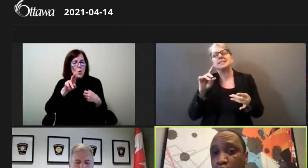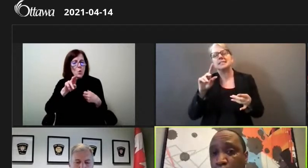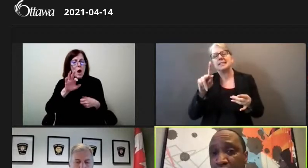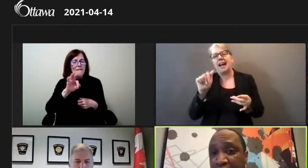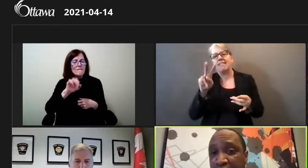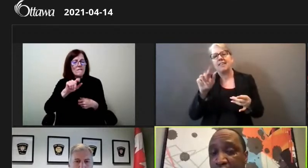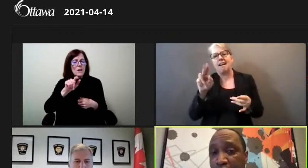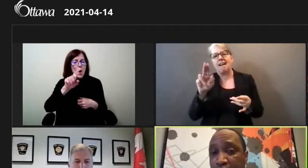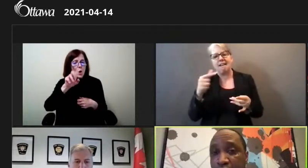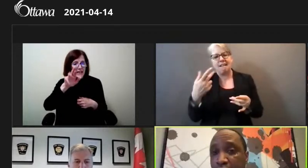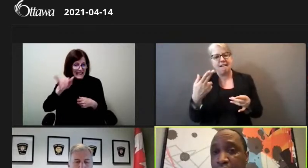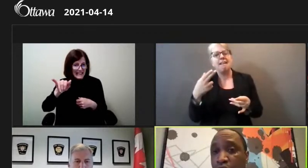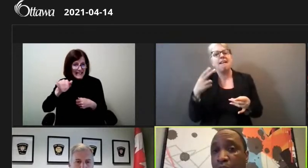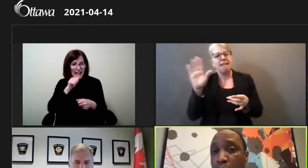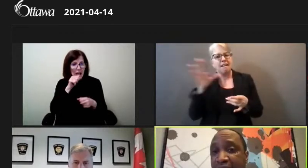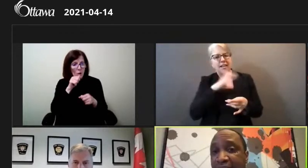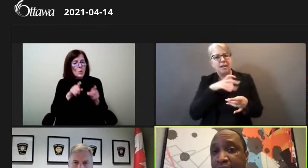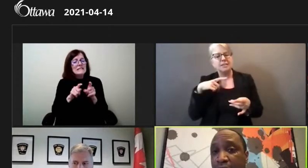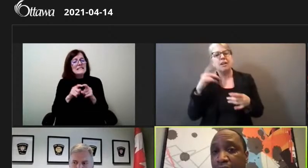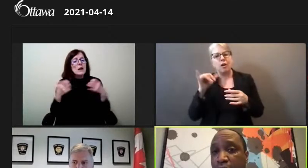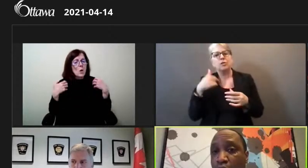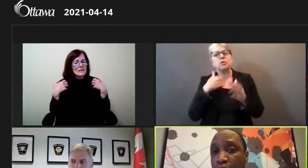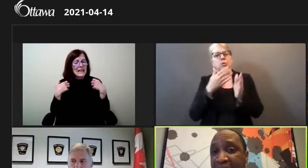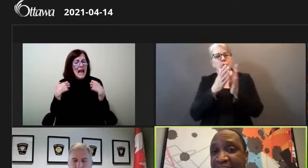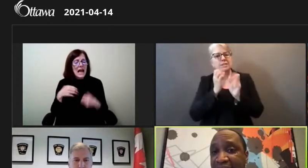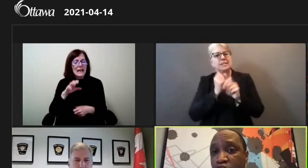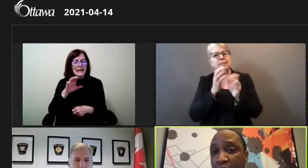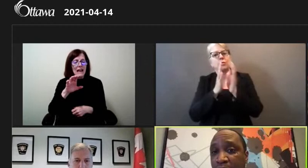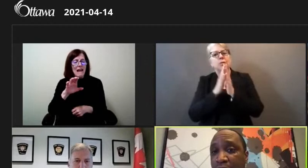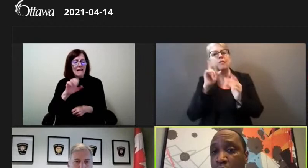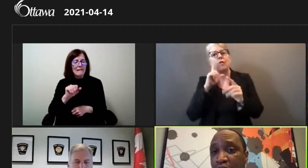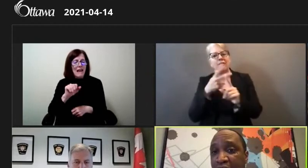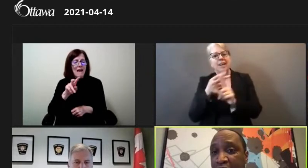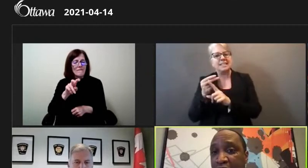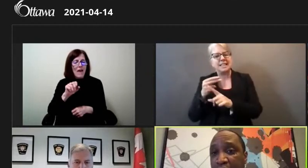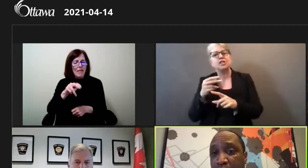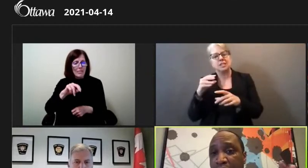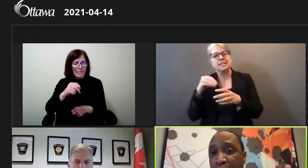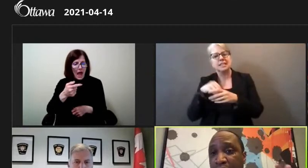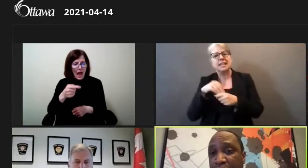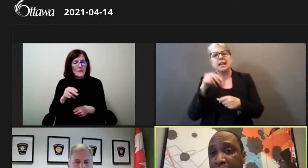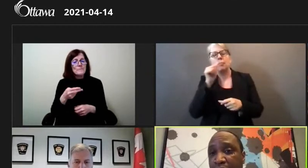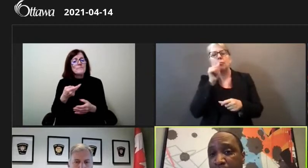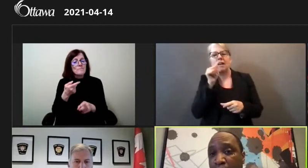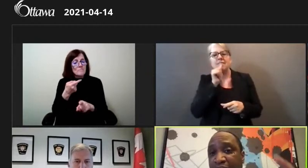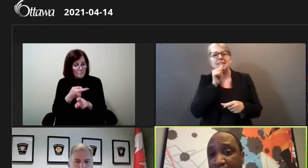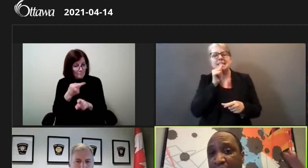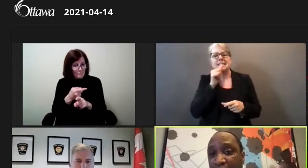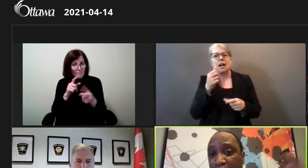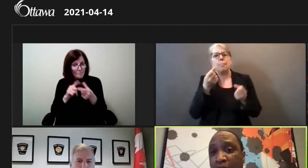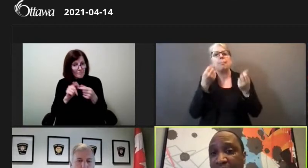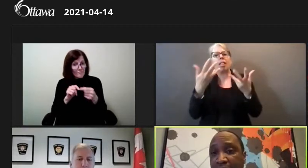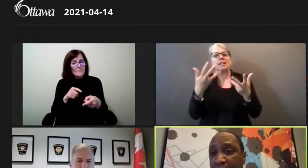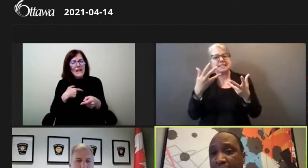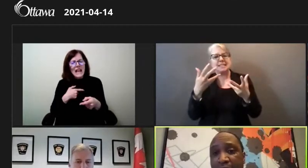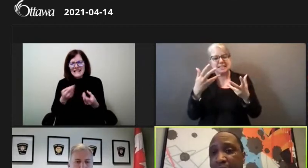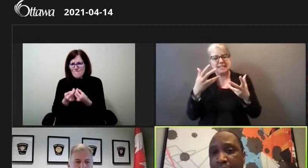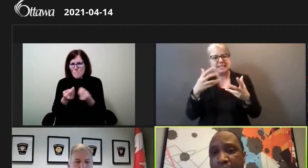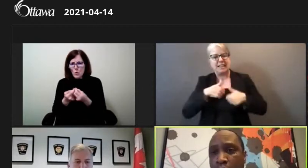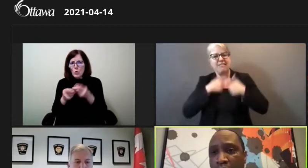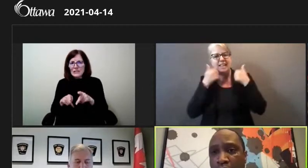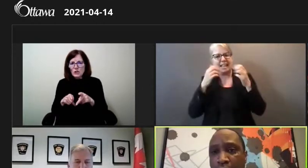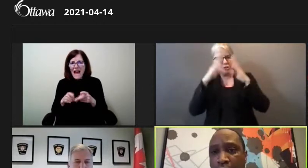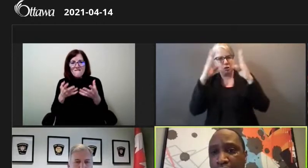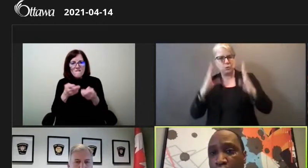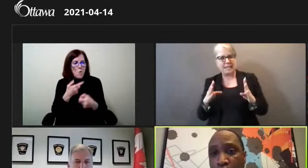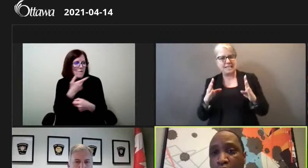also received requests for vaccination within private multi-dwelling units